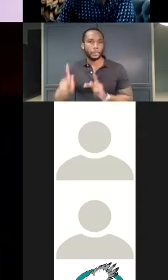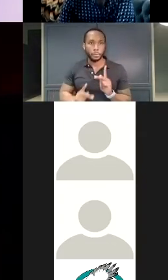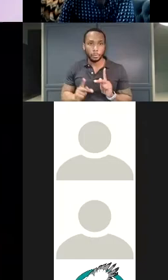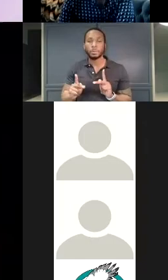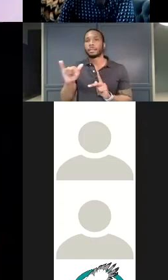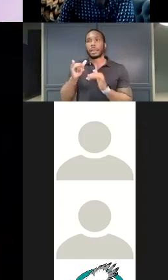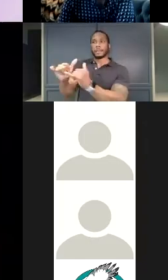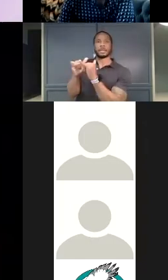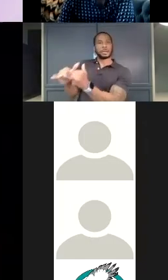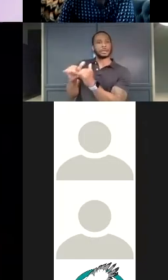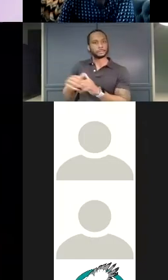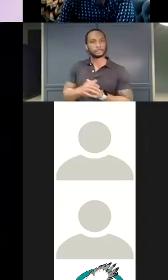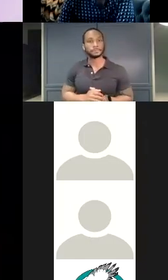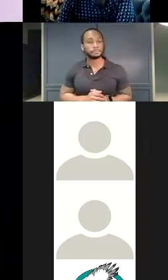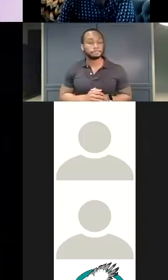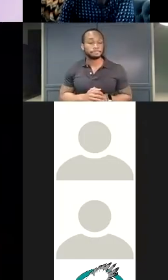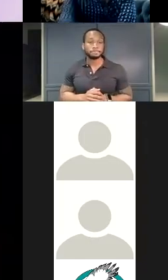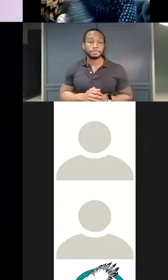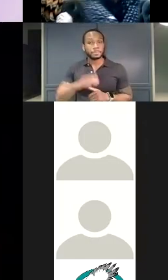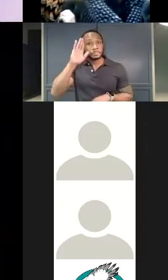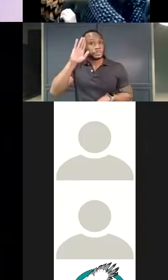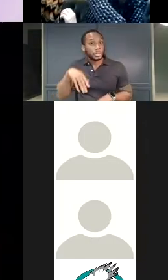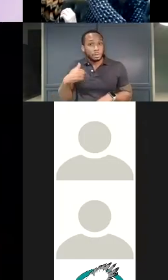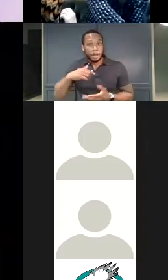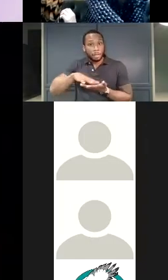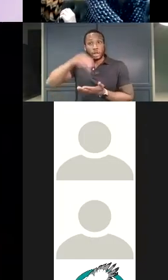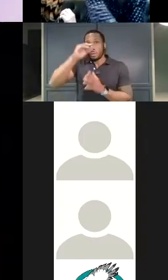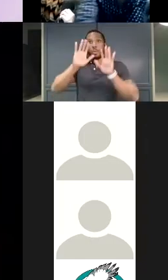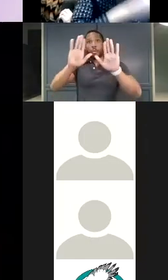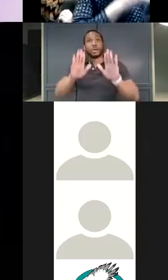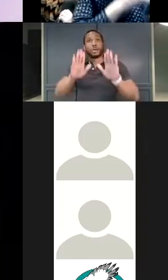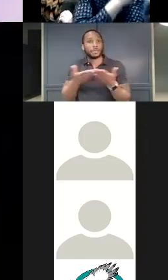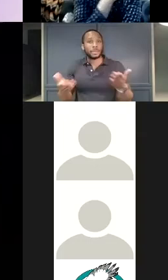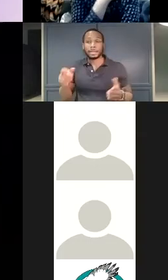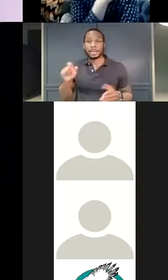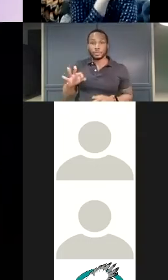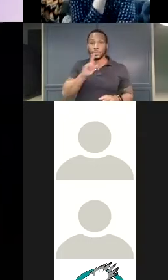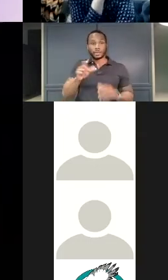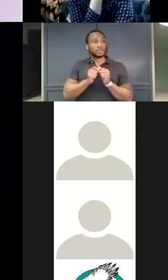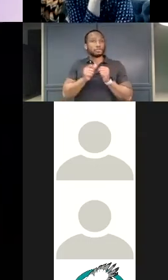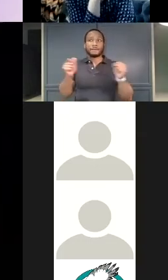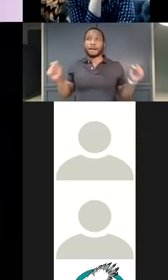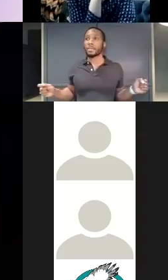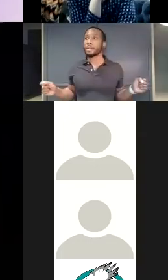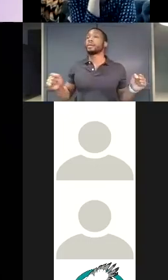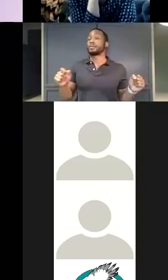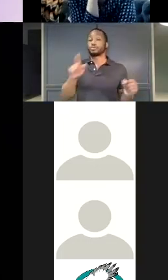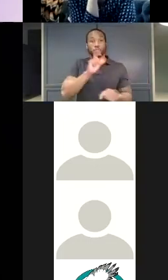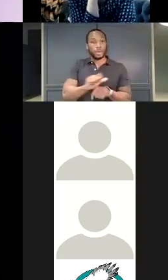me. And, you know, I learned this great thing, which is that when you put yourself out there, when you actually